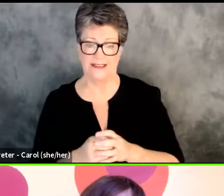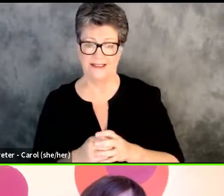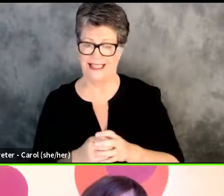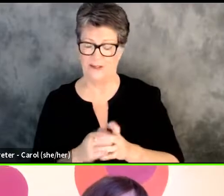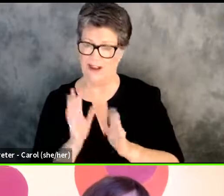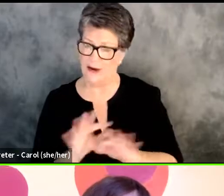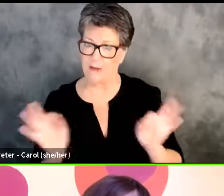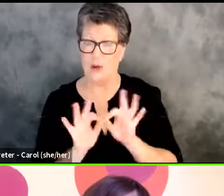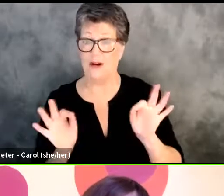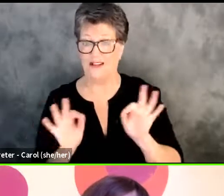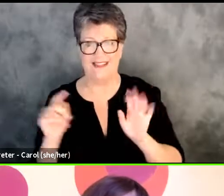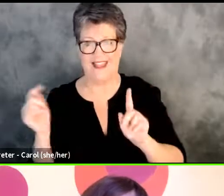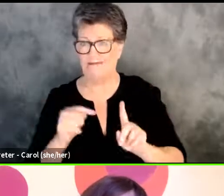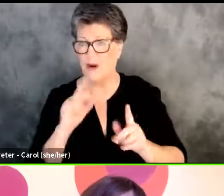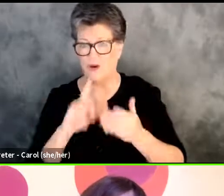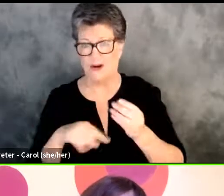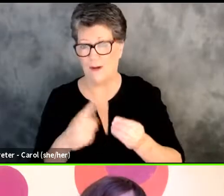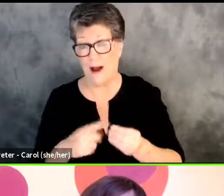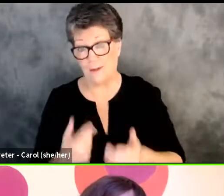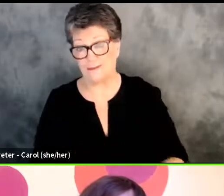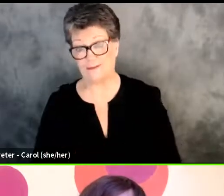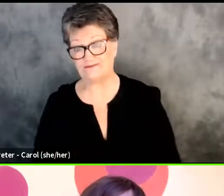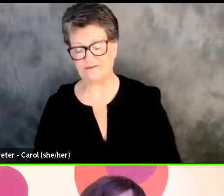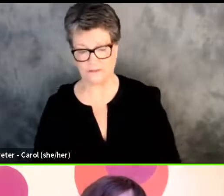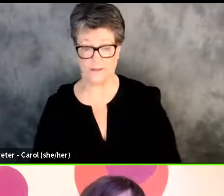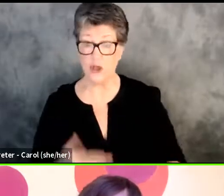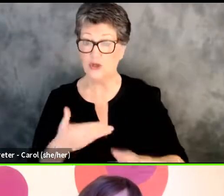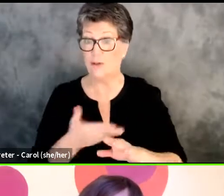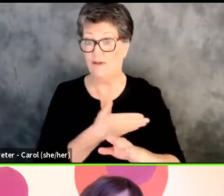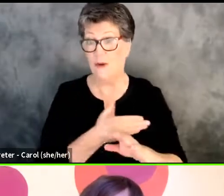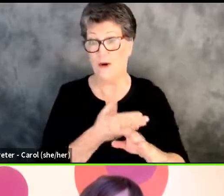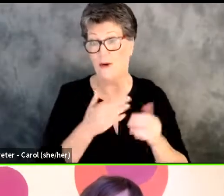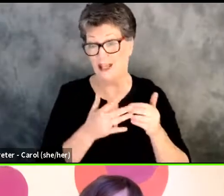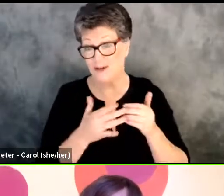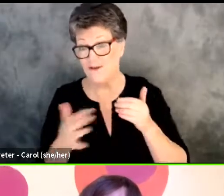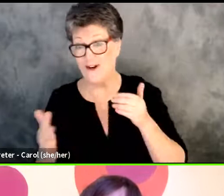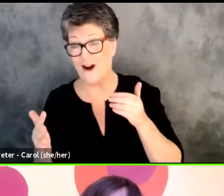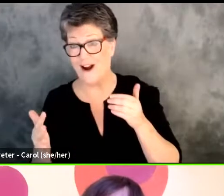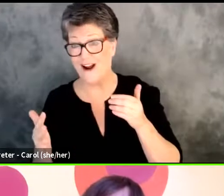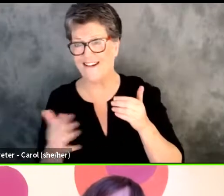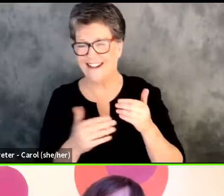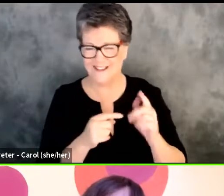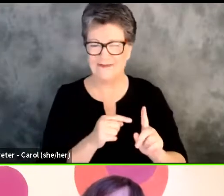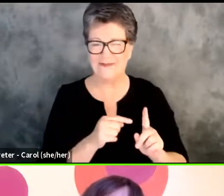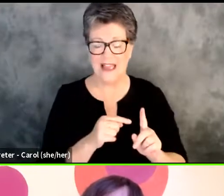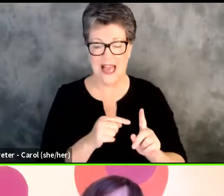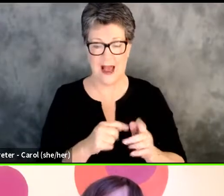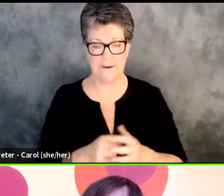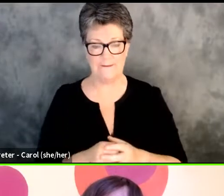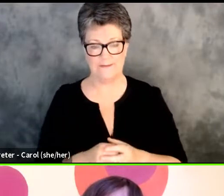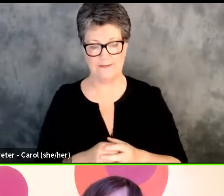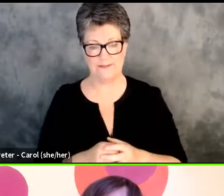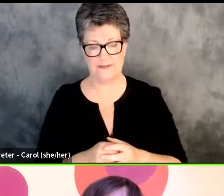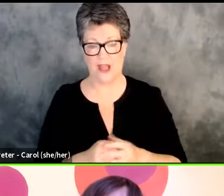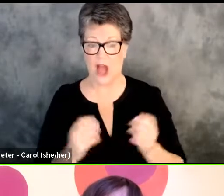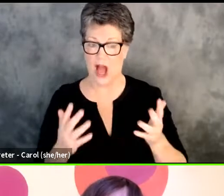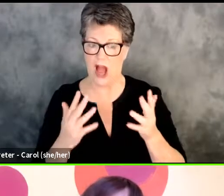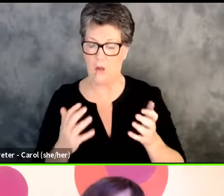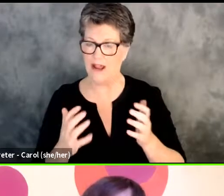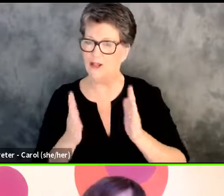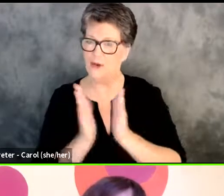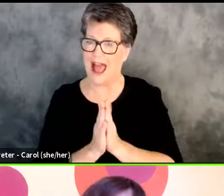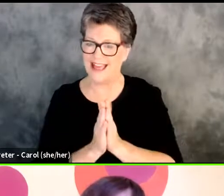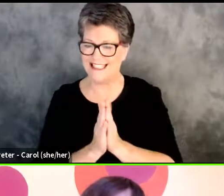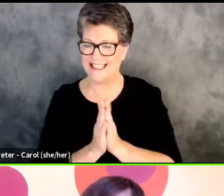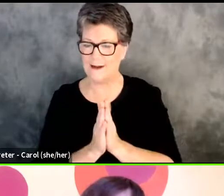importance that is not being talked about. So before we get like too far into this interview, we wanted to ask